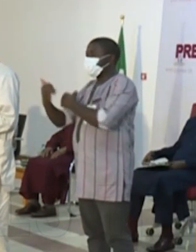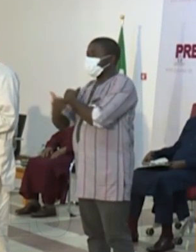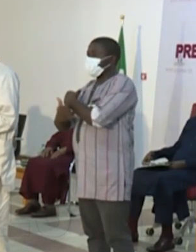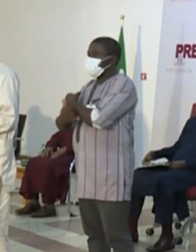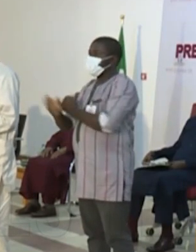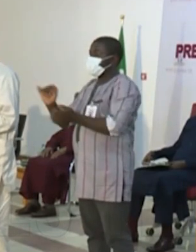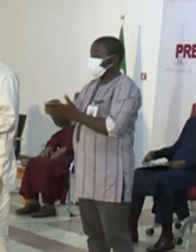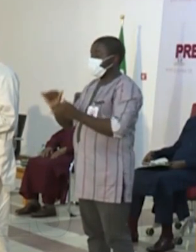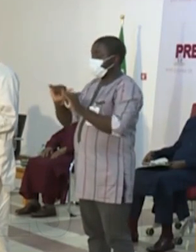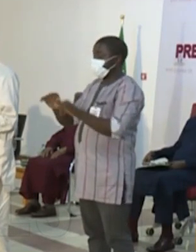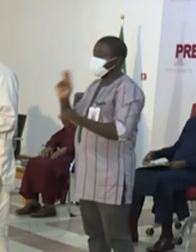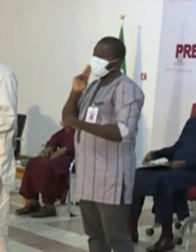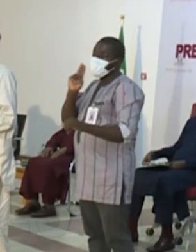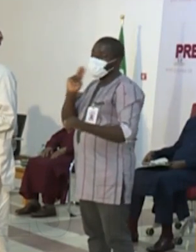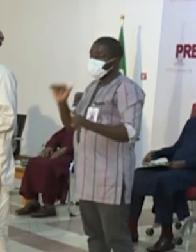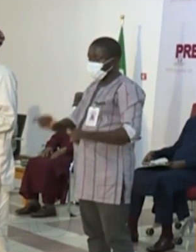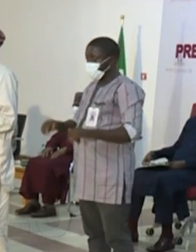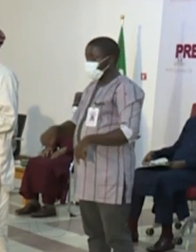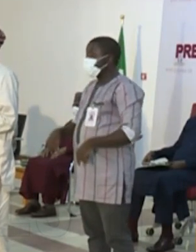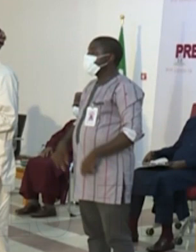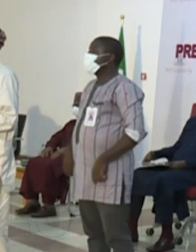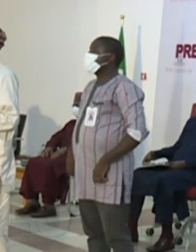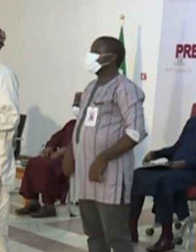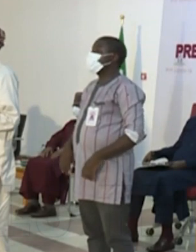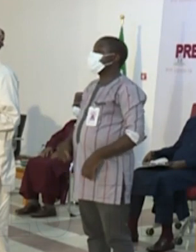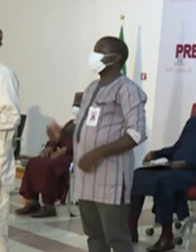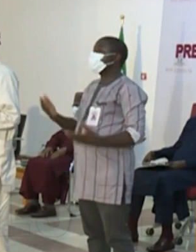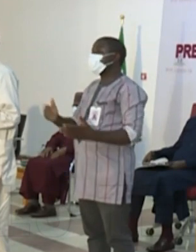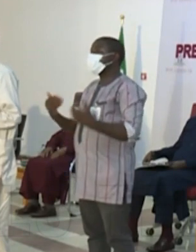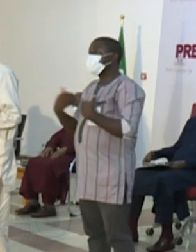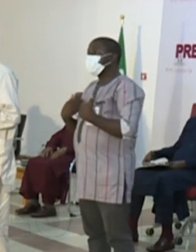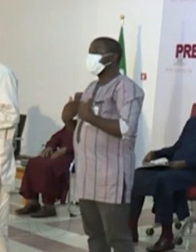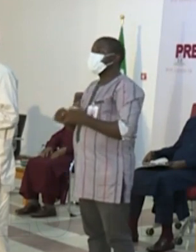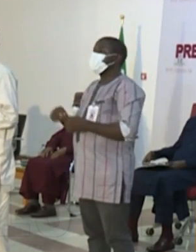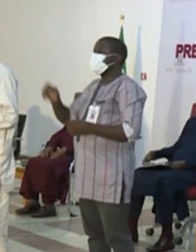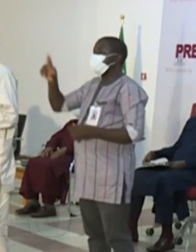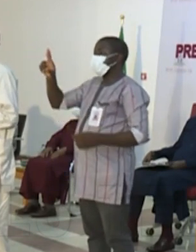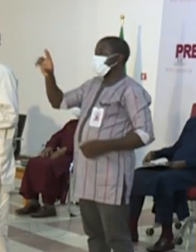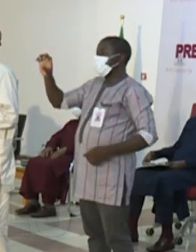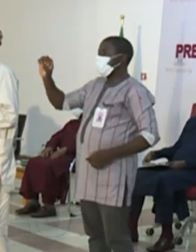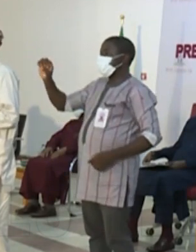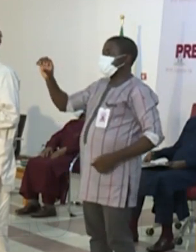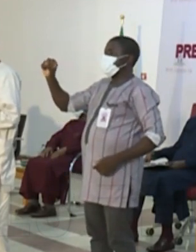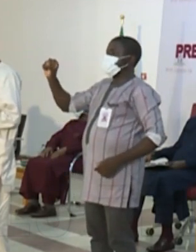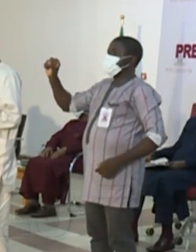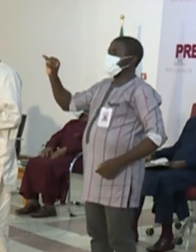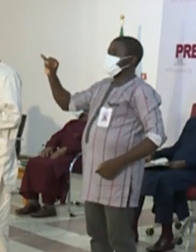temporary work permit, and I had residence permit, and even visas, expired visas? What are we doing with